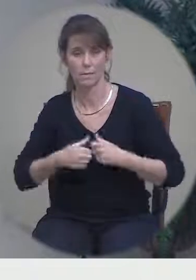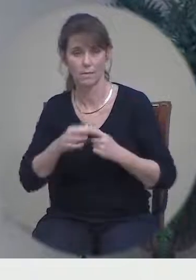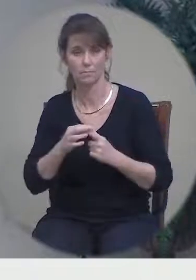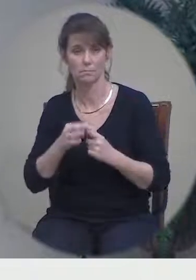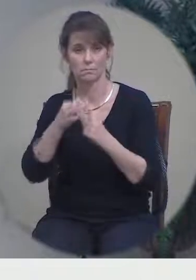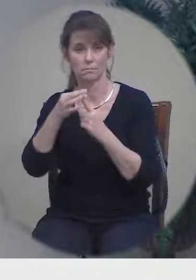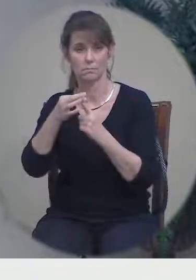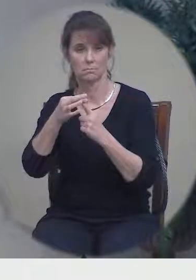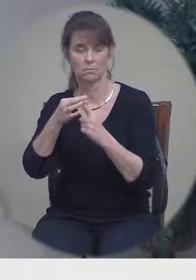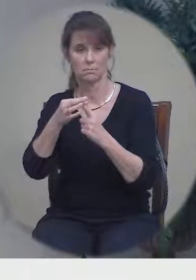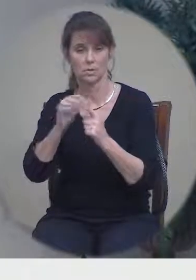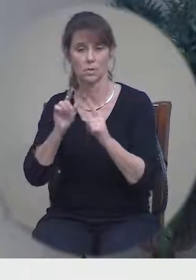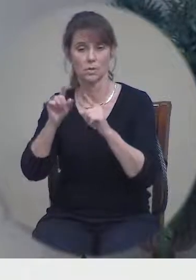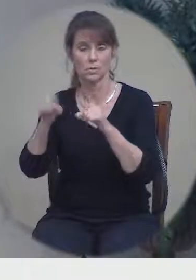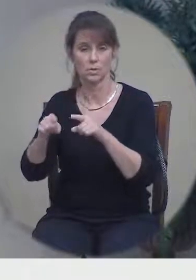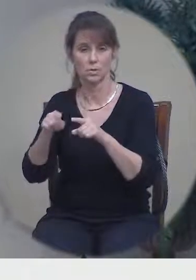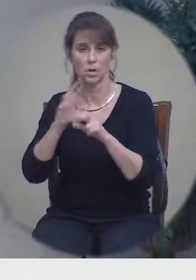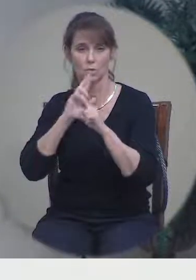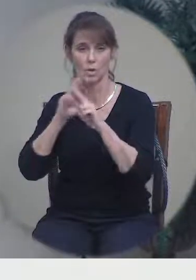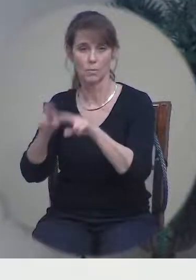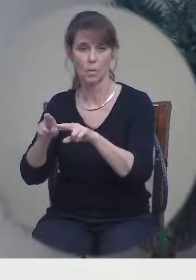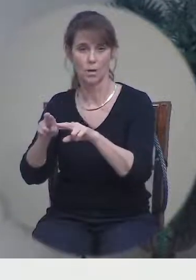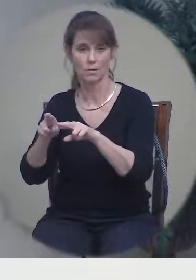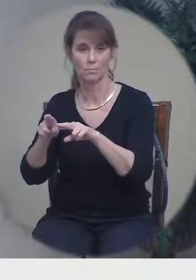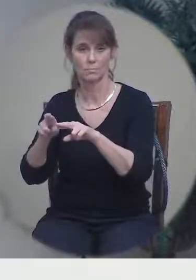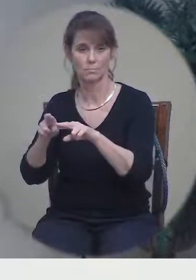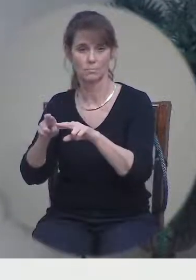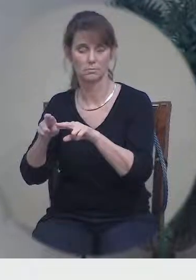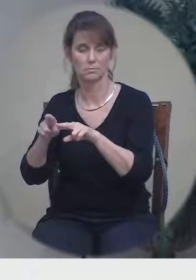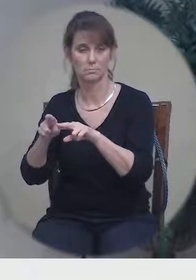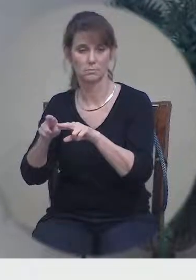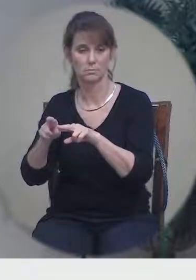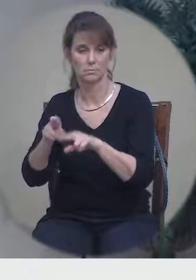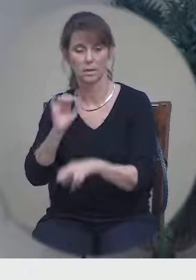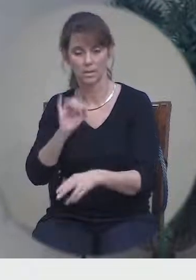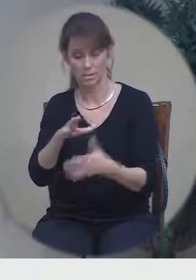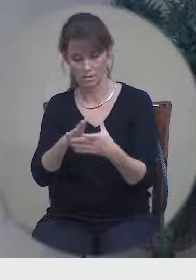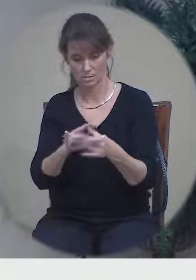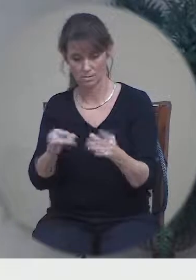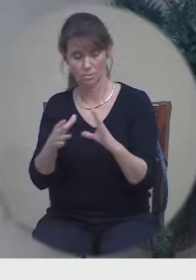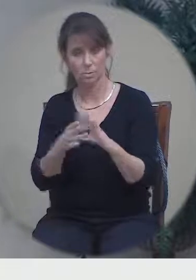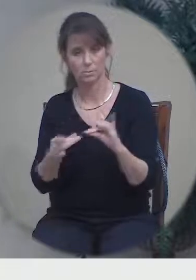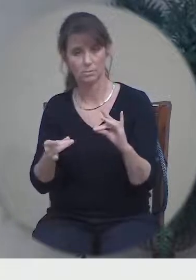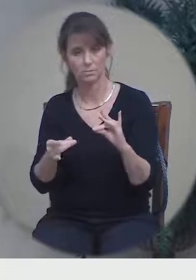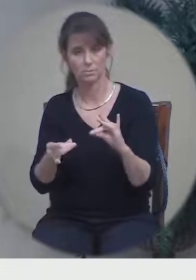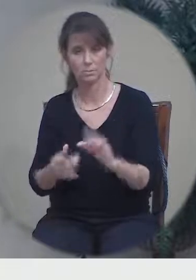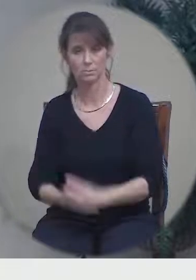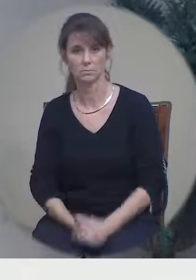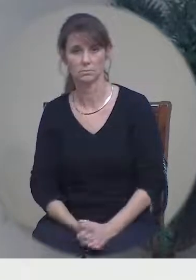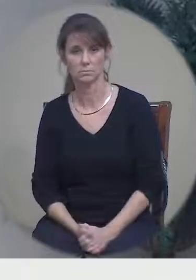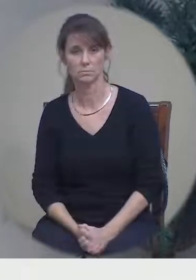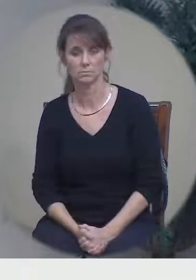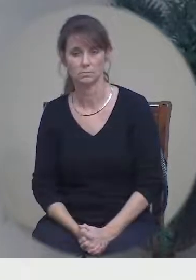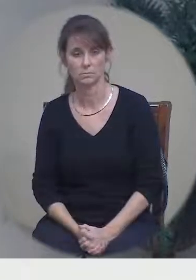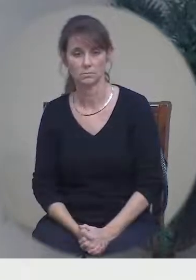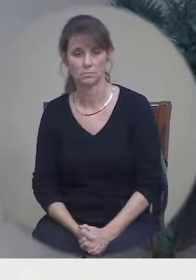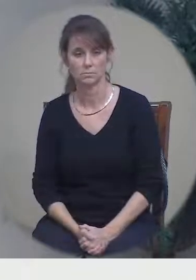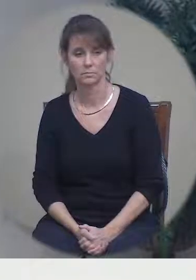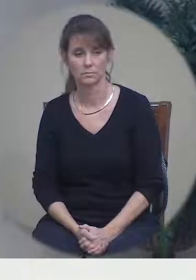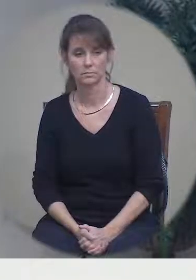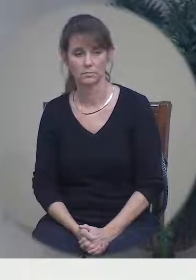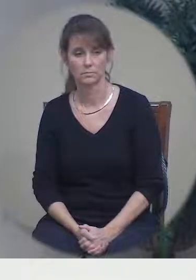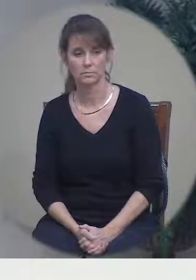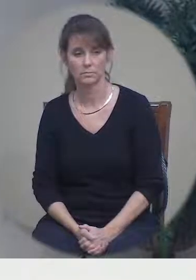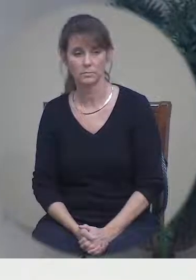And the reason I guess that's the way the story's told, but it also gives this credence to the way the story plays out.